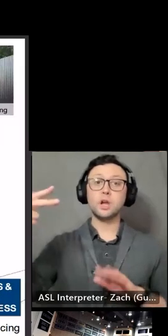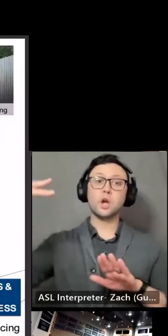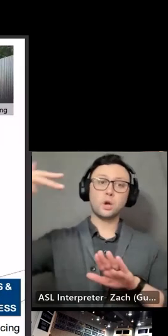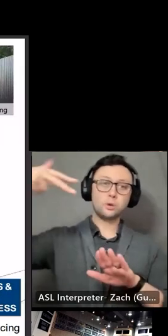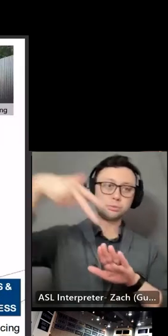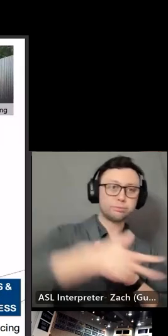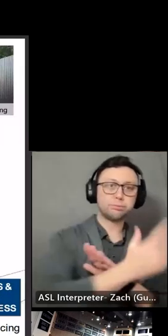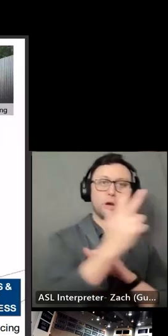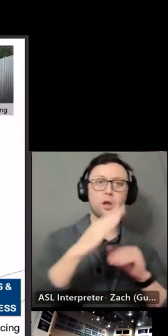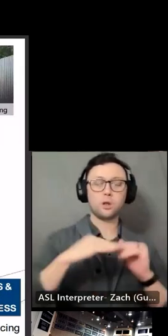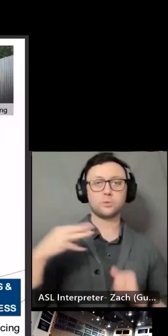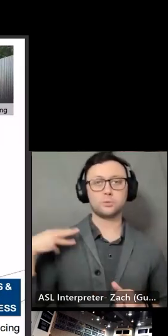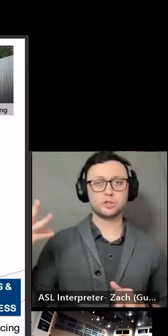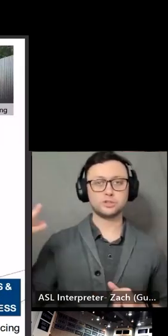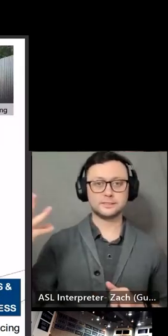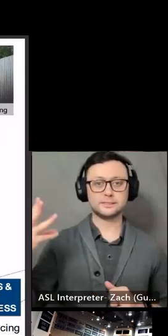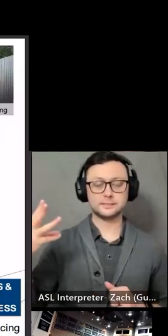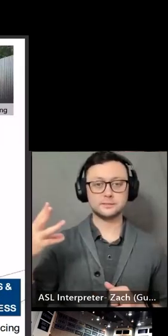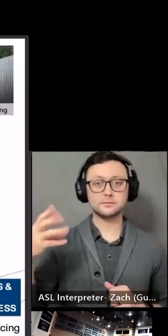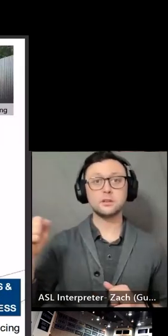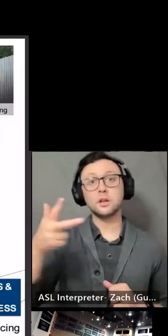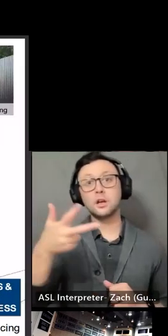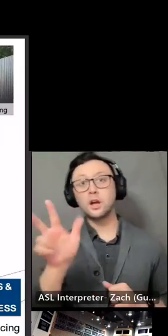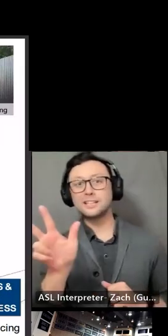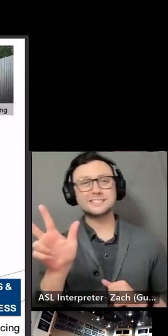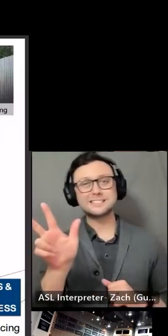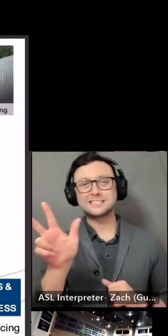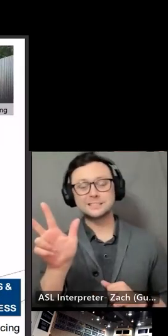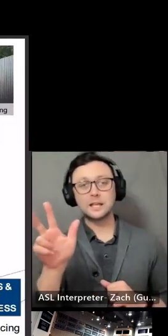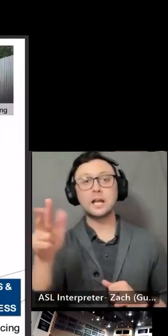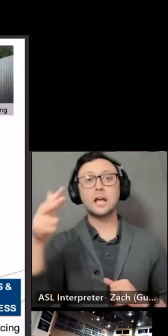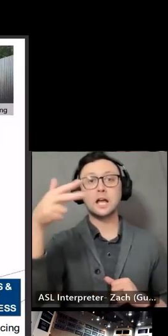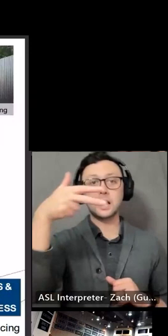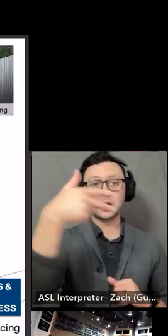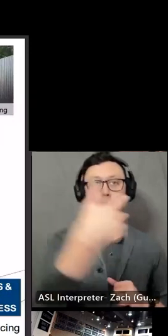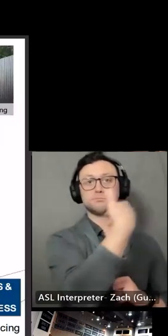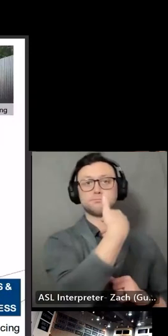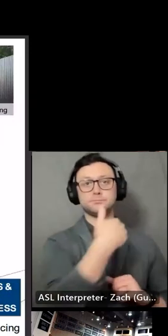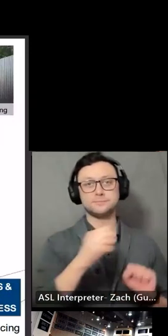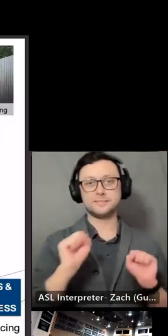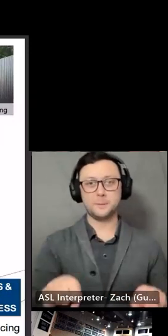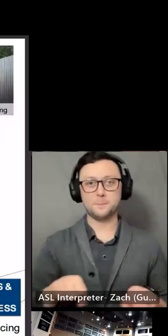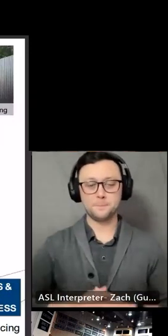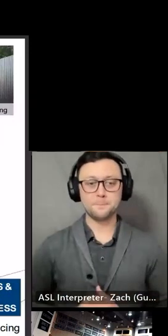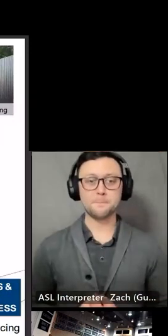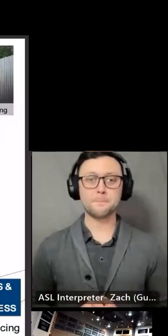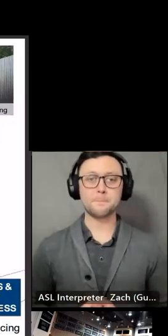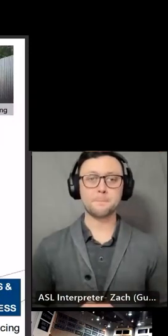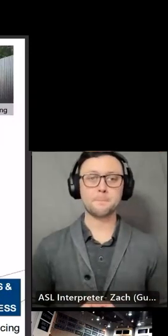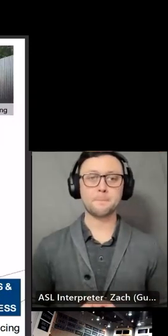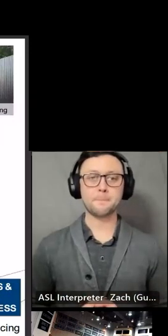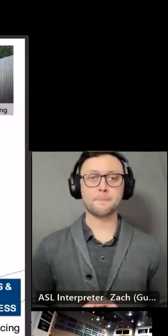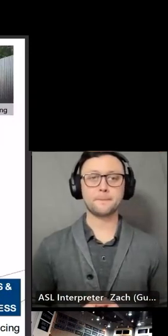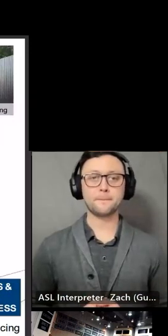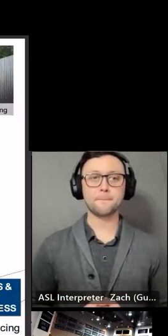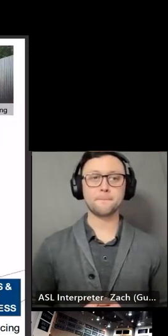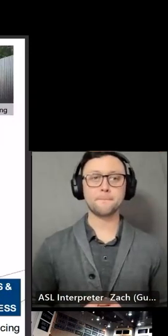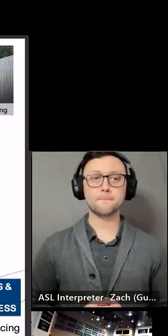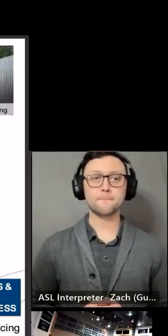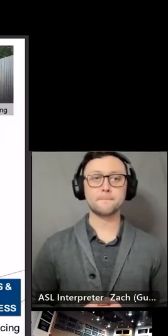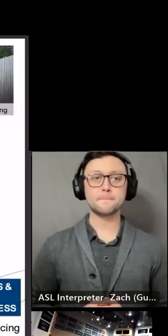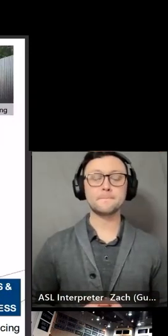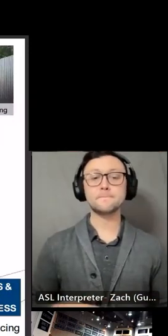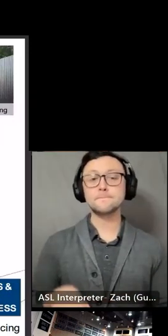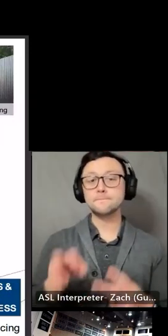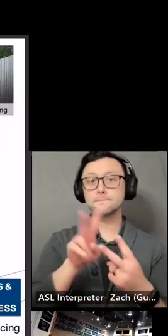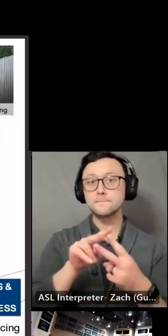be permitted at that point to turn right because they won't be able to go under the bridge at Cemetery Road. A couple other things